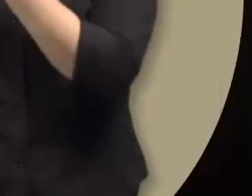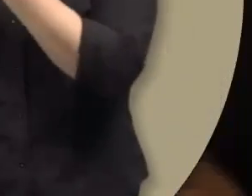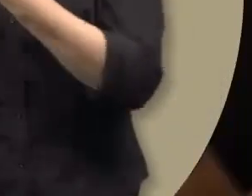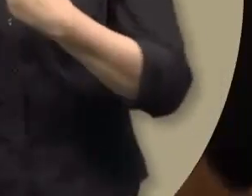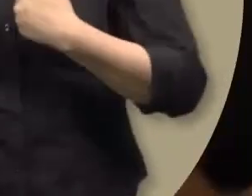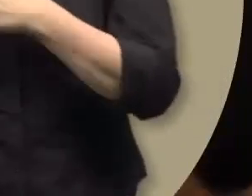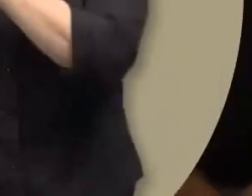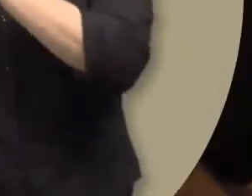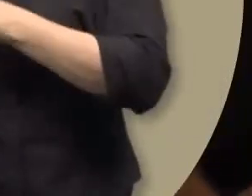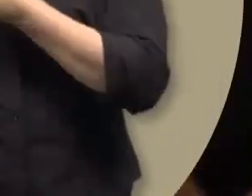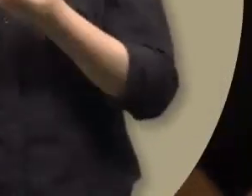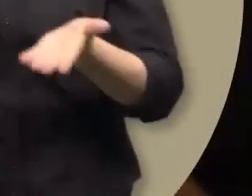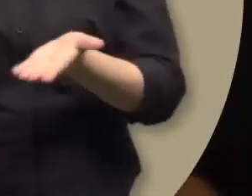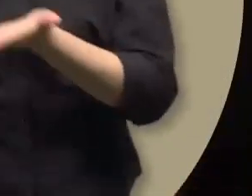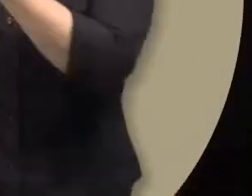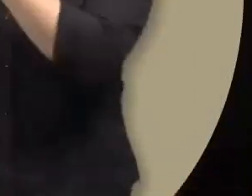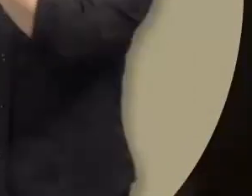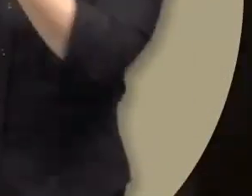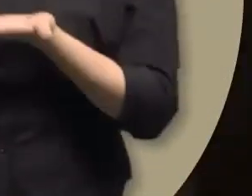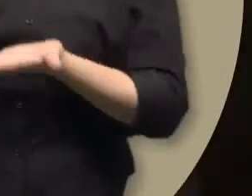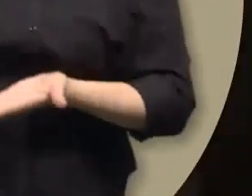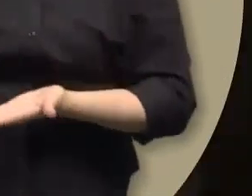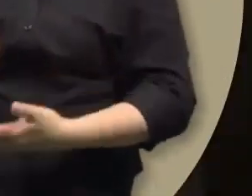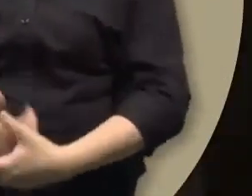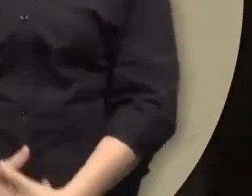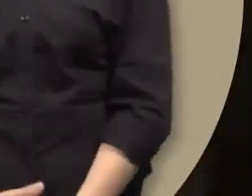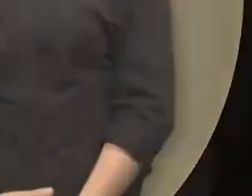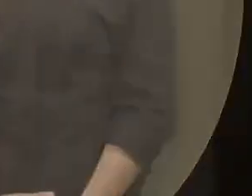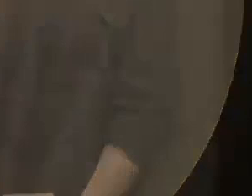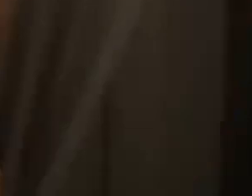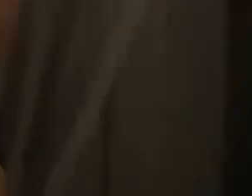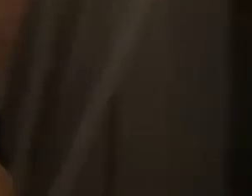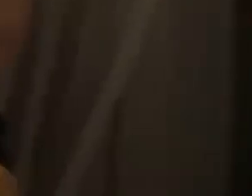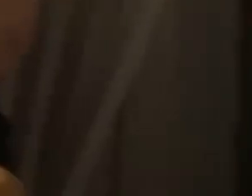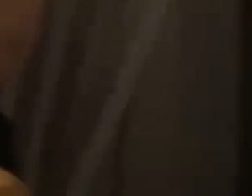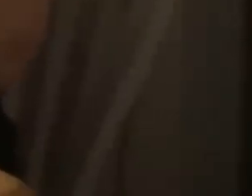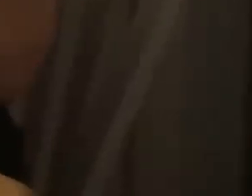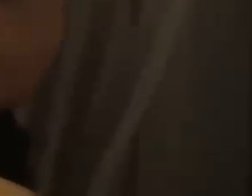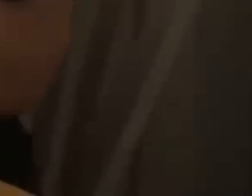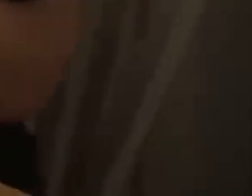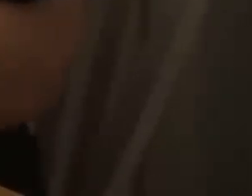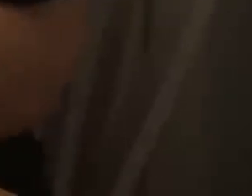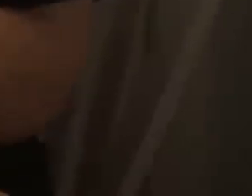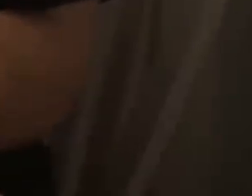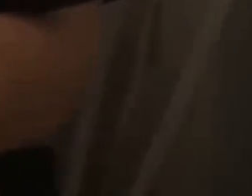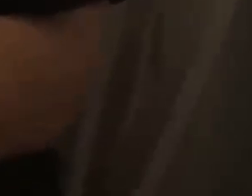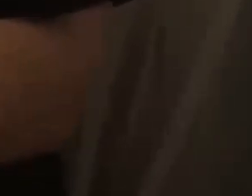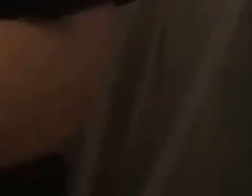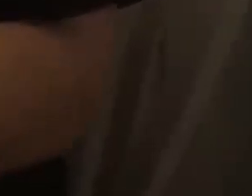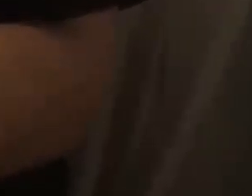provide daycare and, support systems for her. All of that is supported by the Child Care Fund.